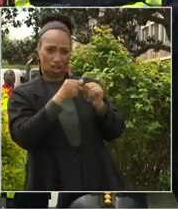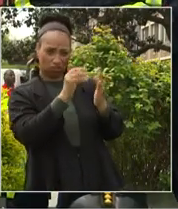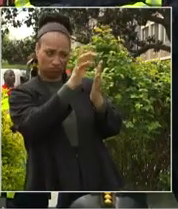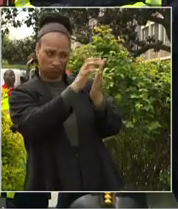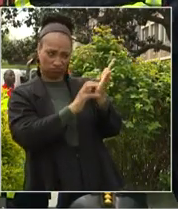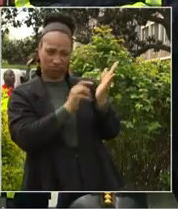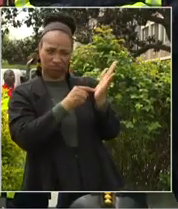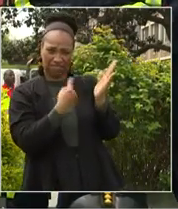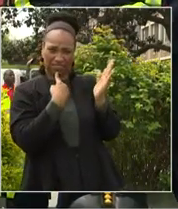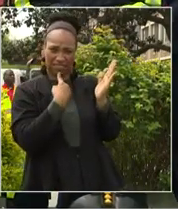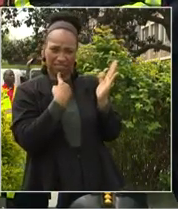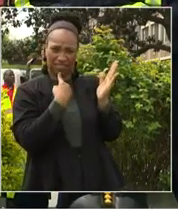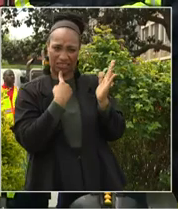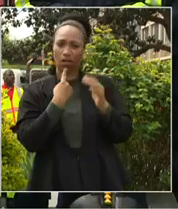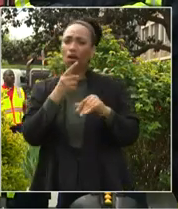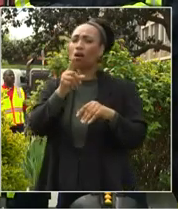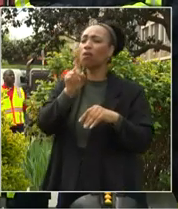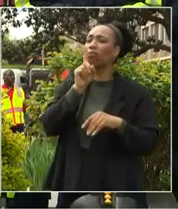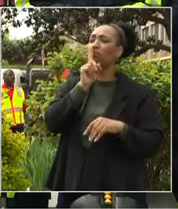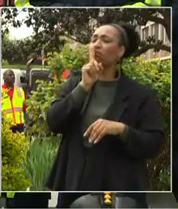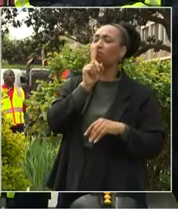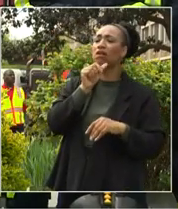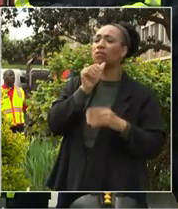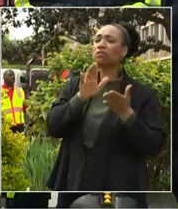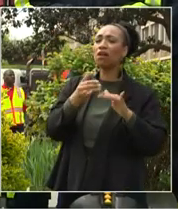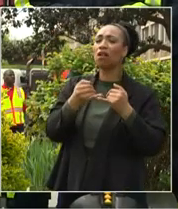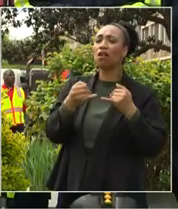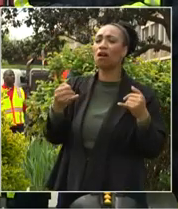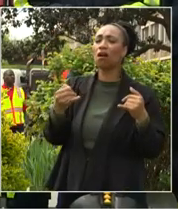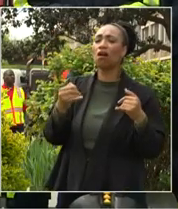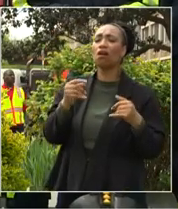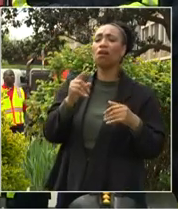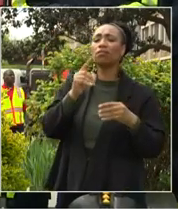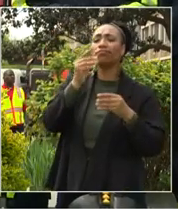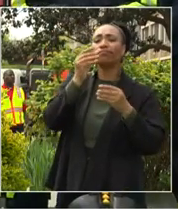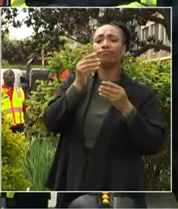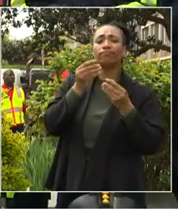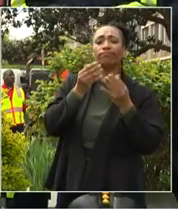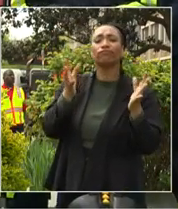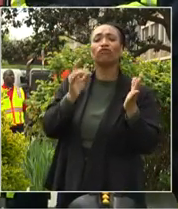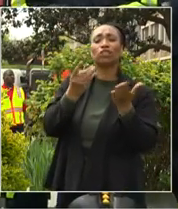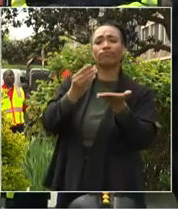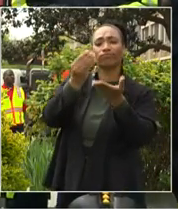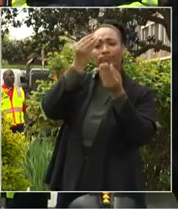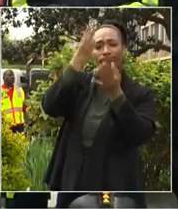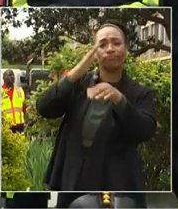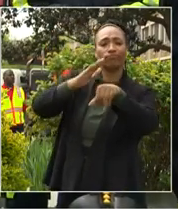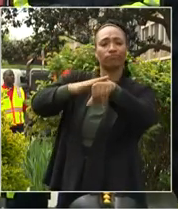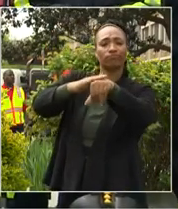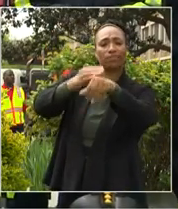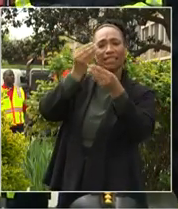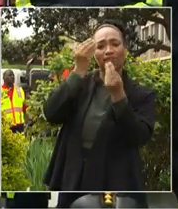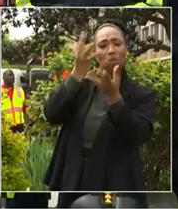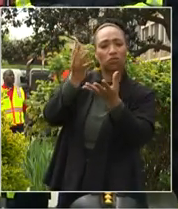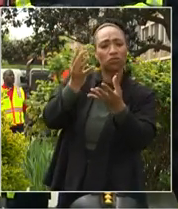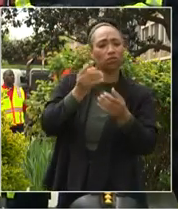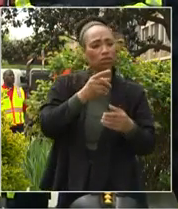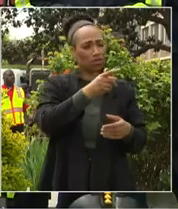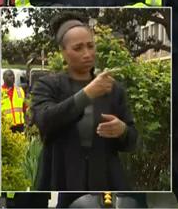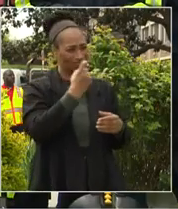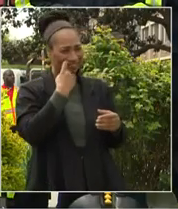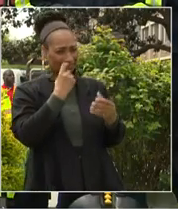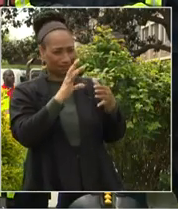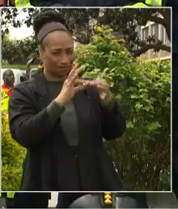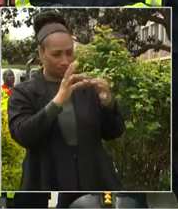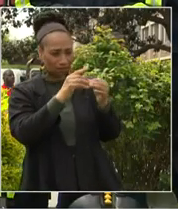deadline. It's a notice period. So are you saying the supplemental budget wouldn't need, that